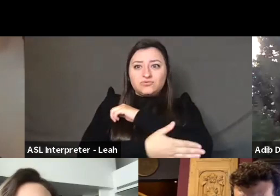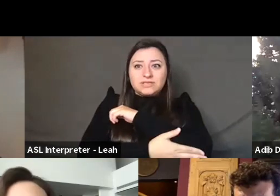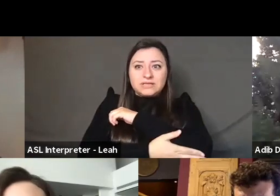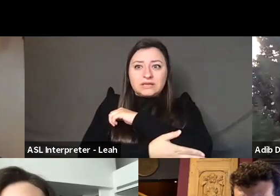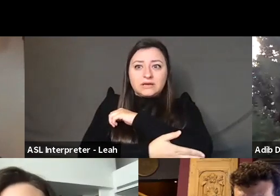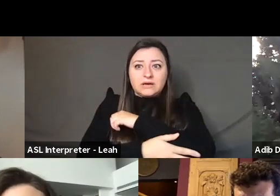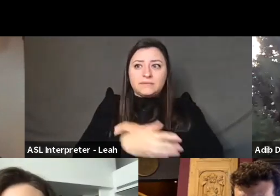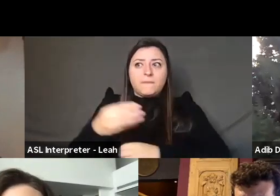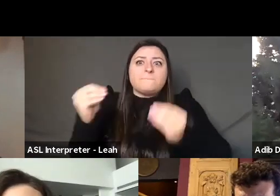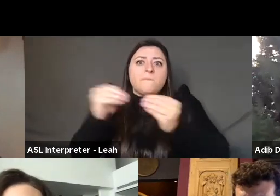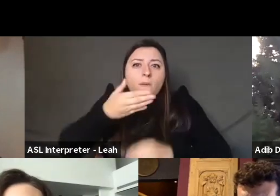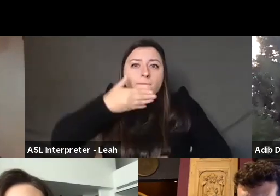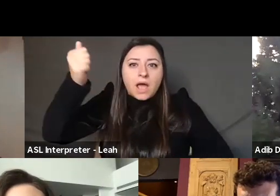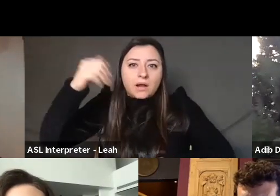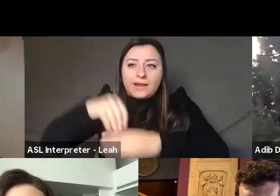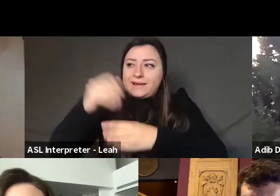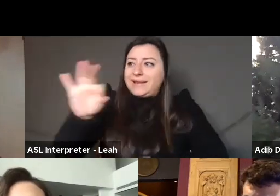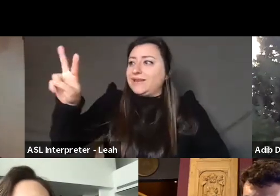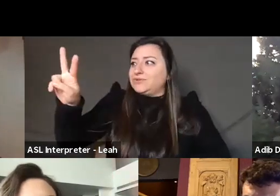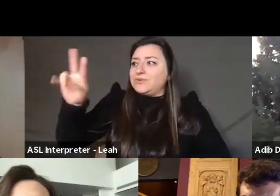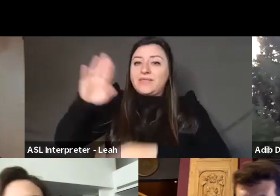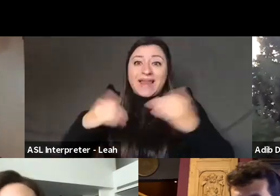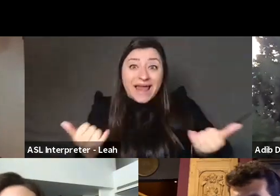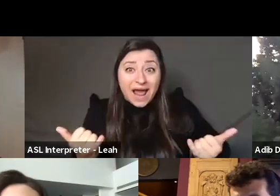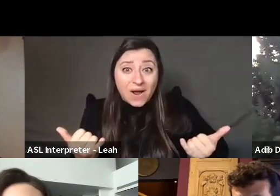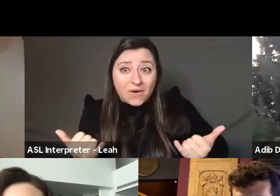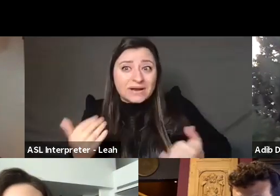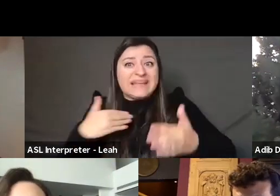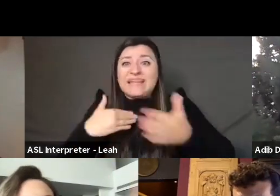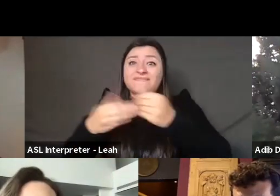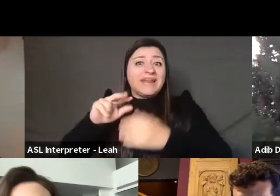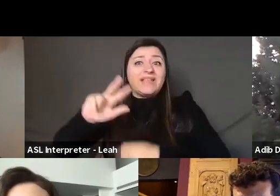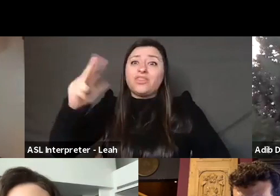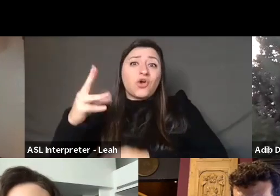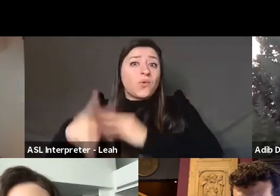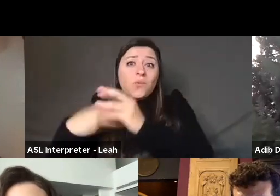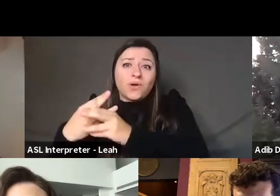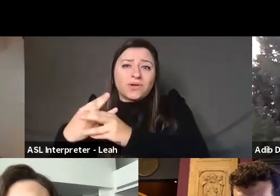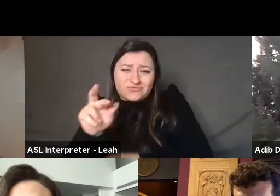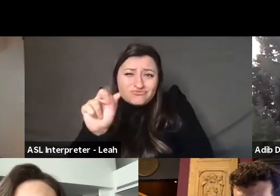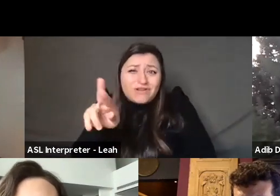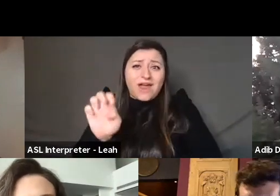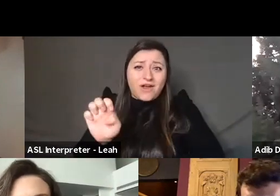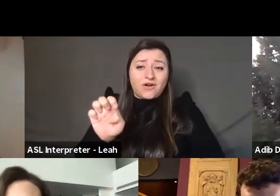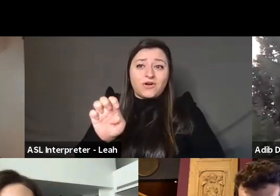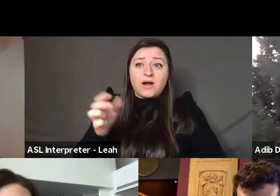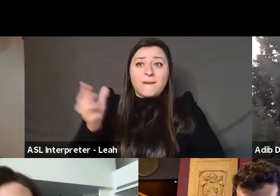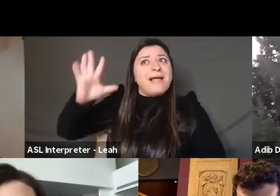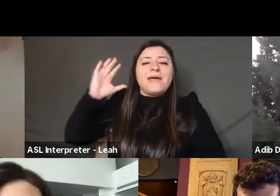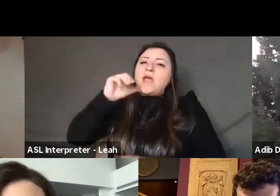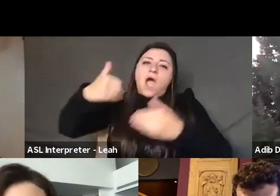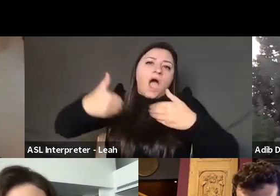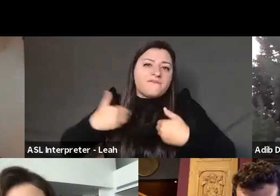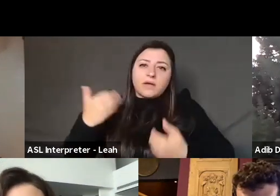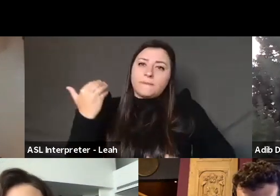were better off in 1992 than they are today, even in the third world? Very rare. Back then, we did not have a